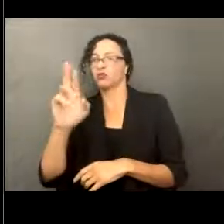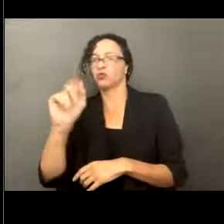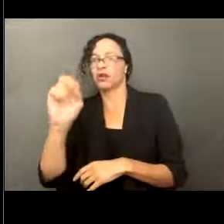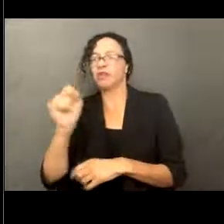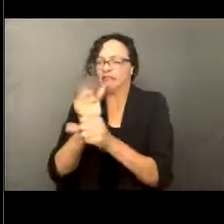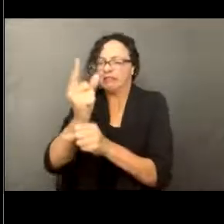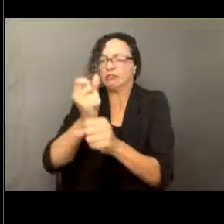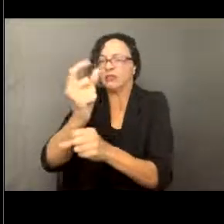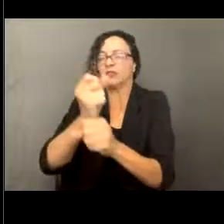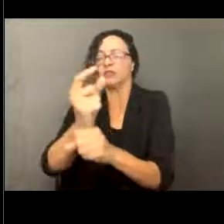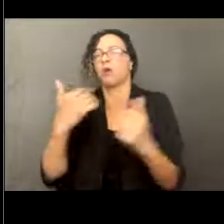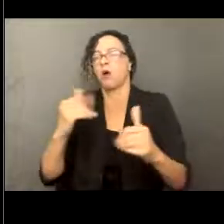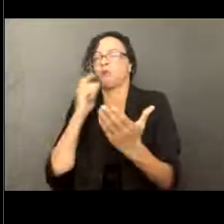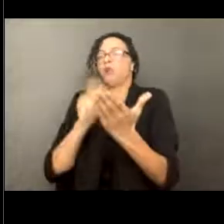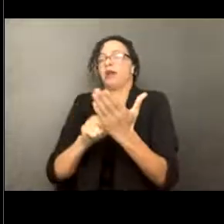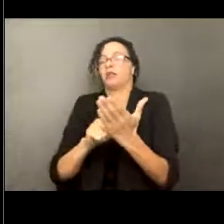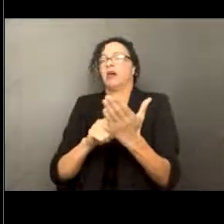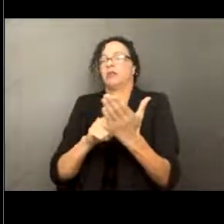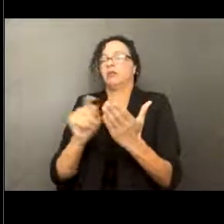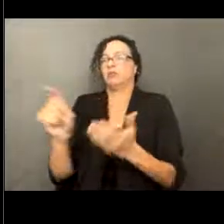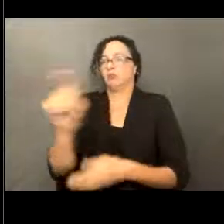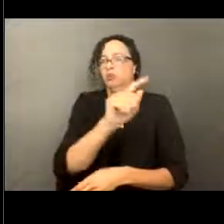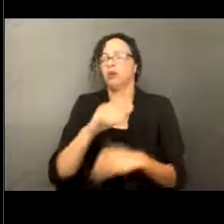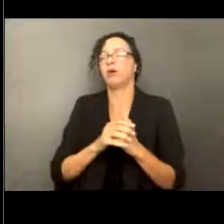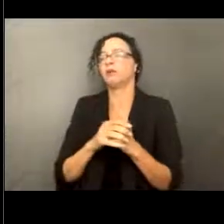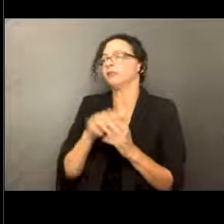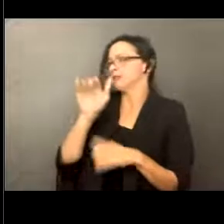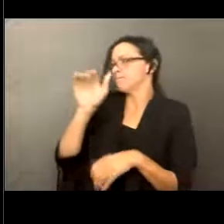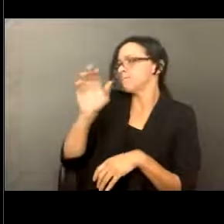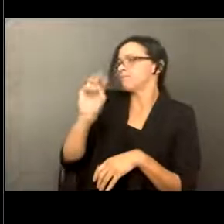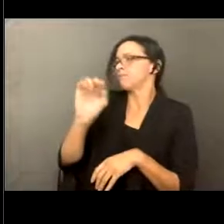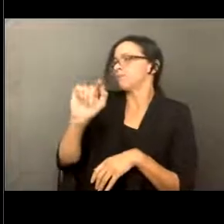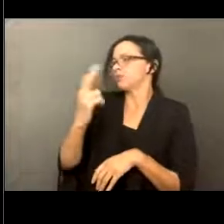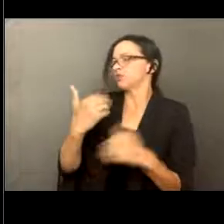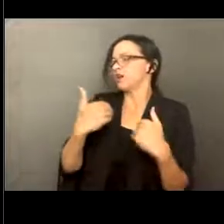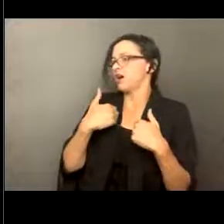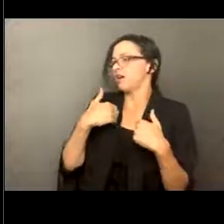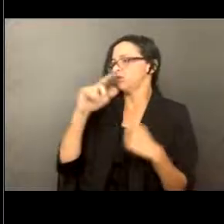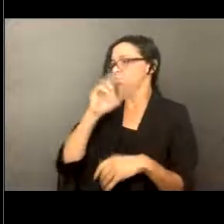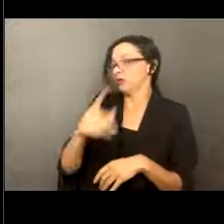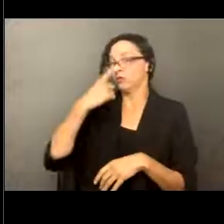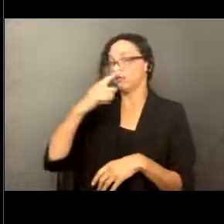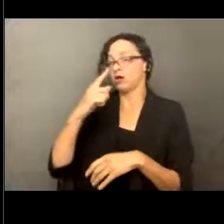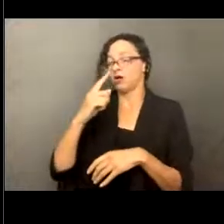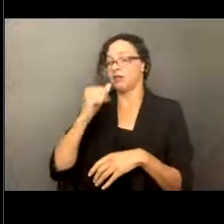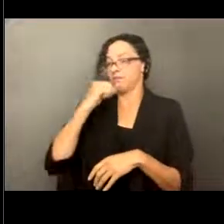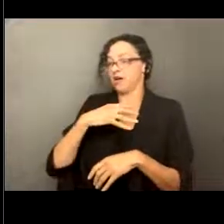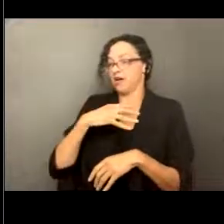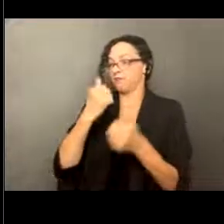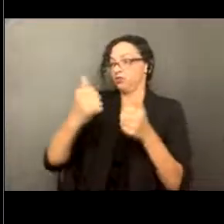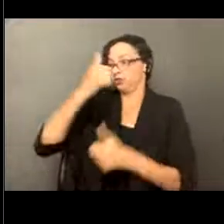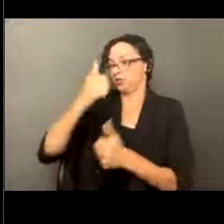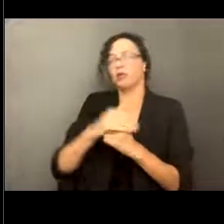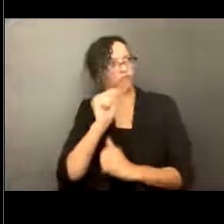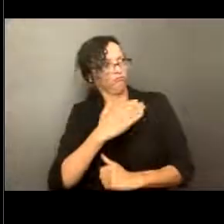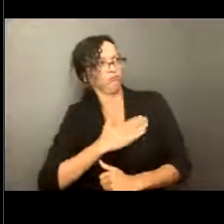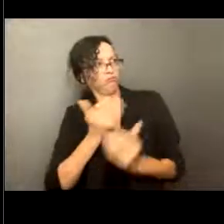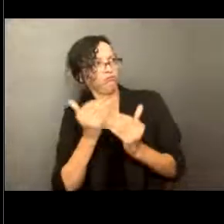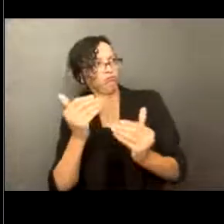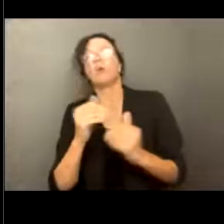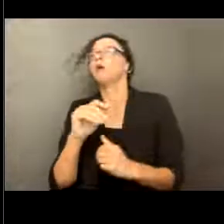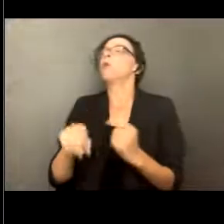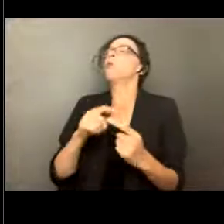that. Mitch, I do have a question real quick, Madam Chair, if I may. Yes, please. When we go to Riverside to